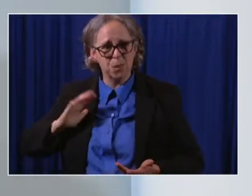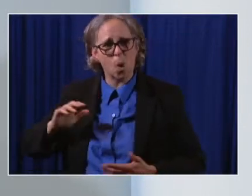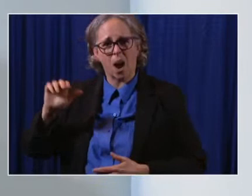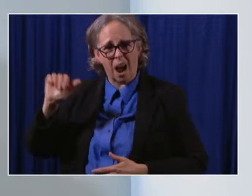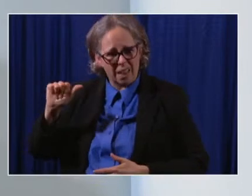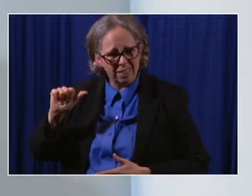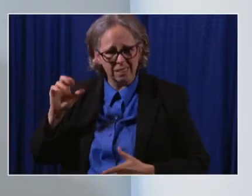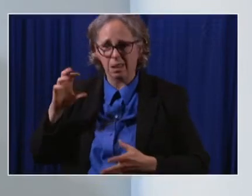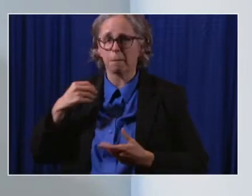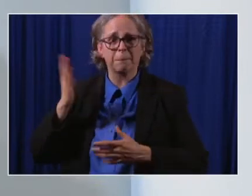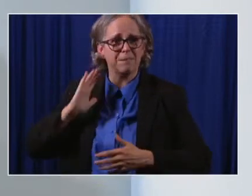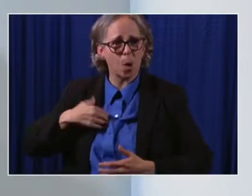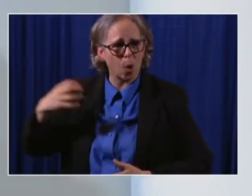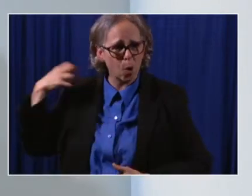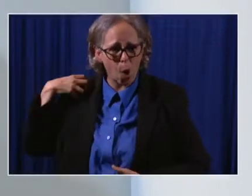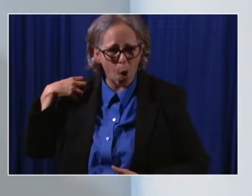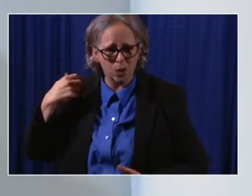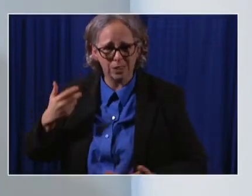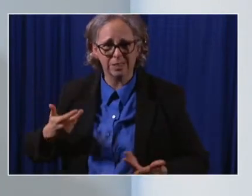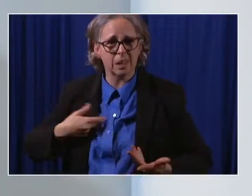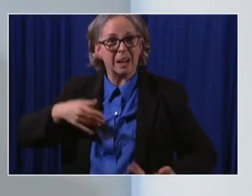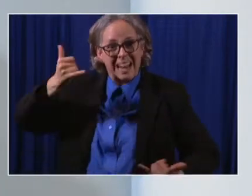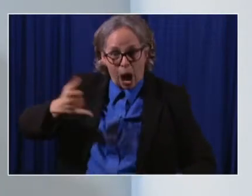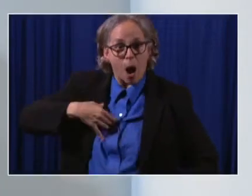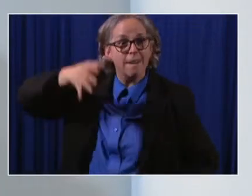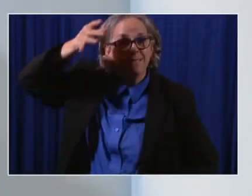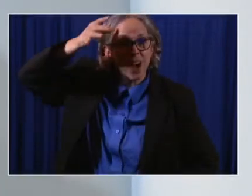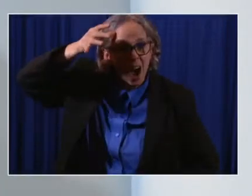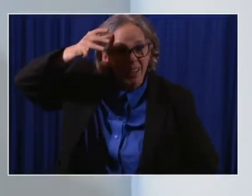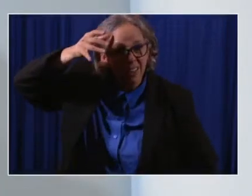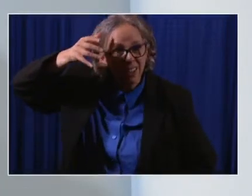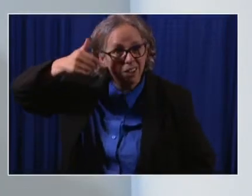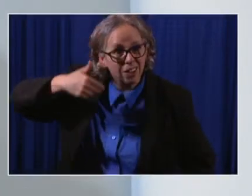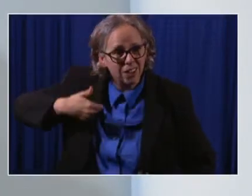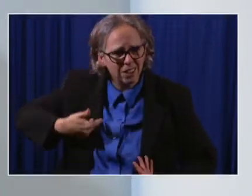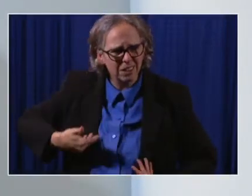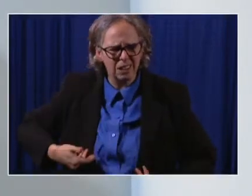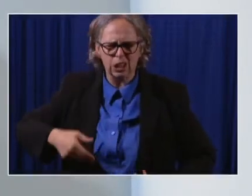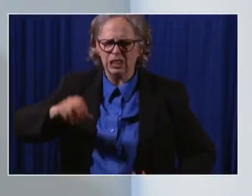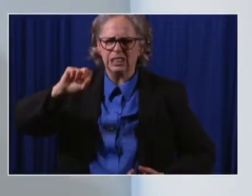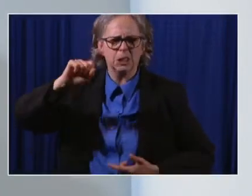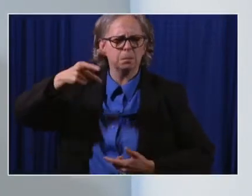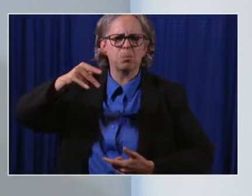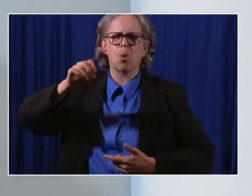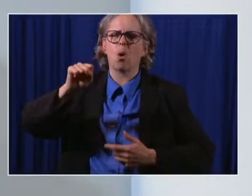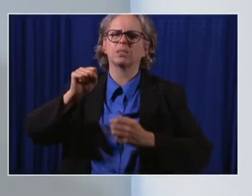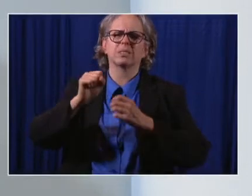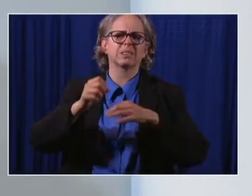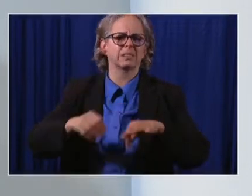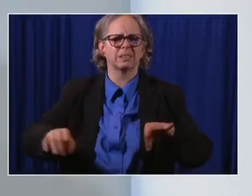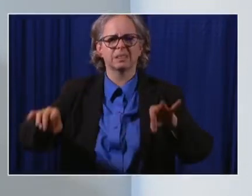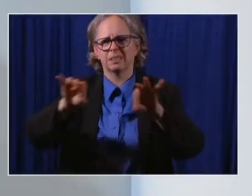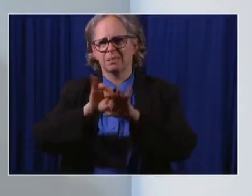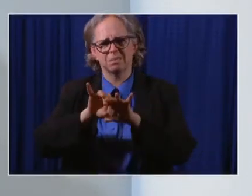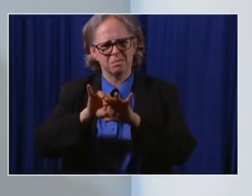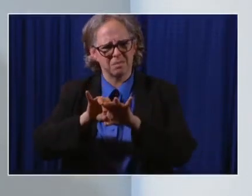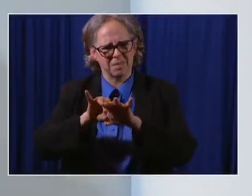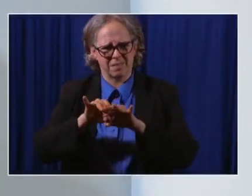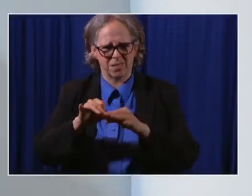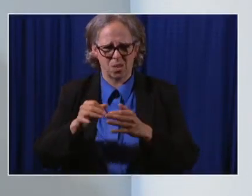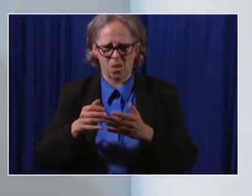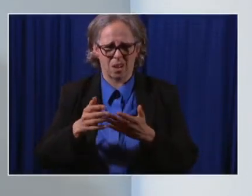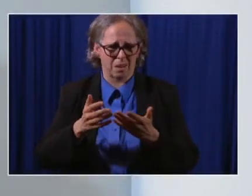father, a competitor, how important sports are to the lives of and development of our young